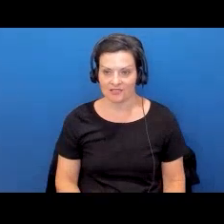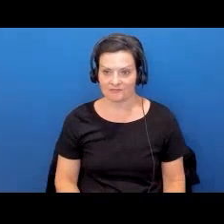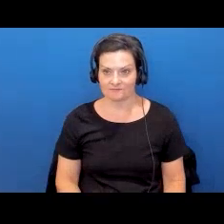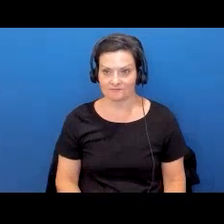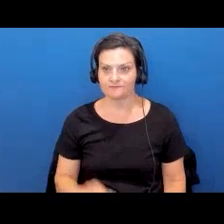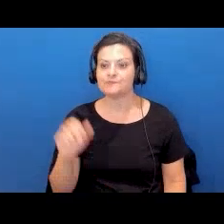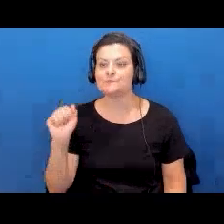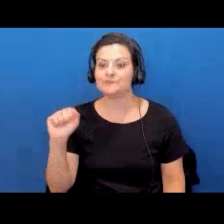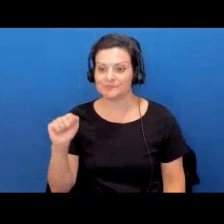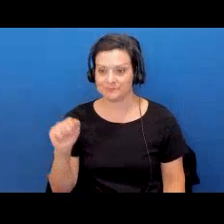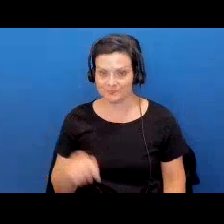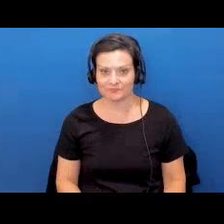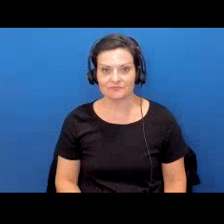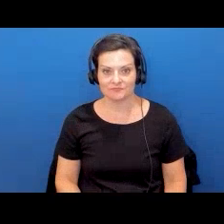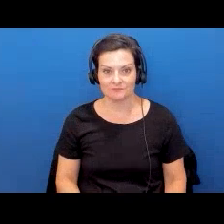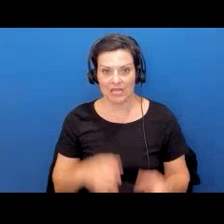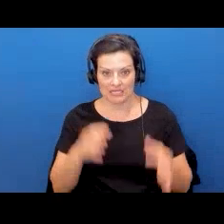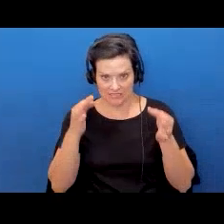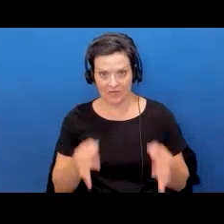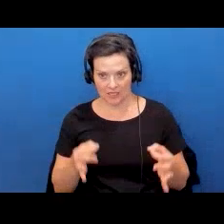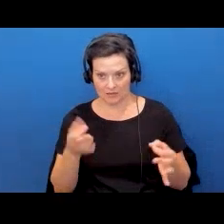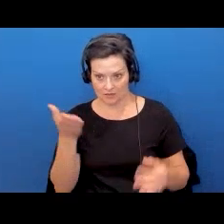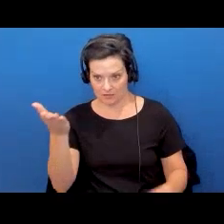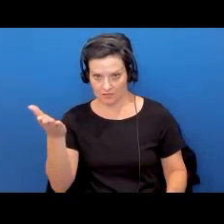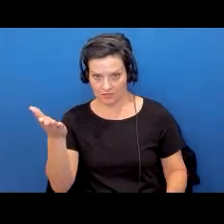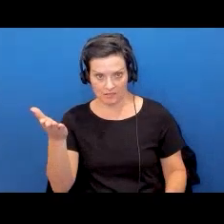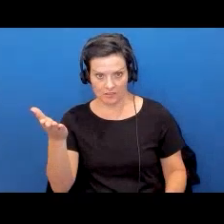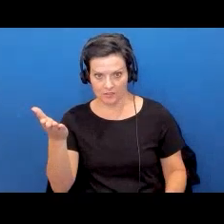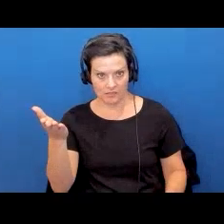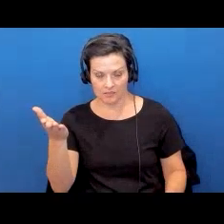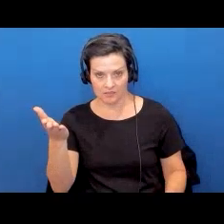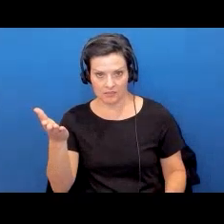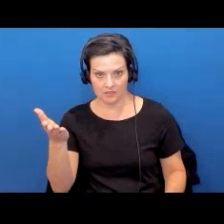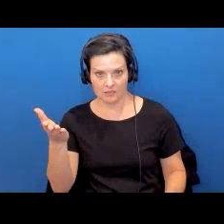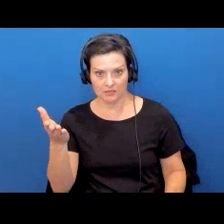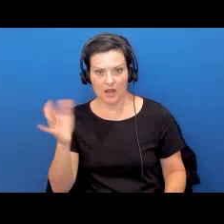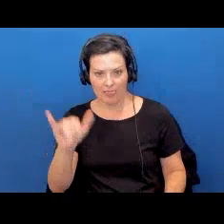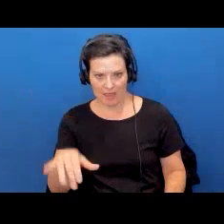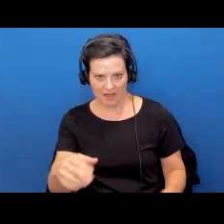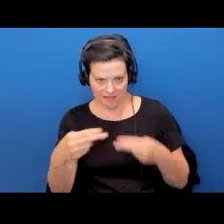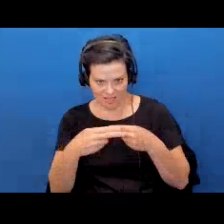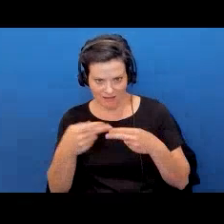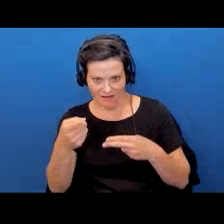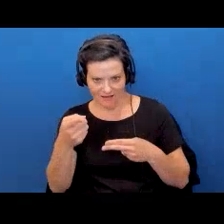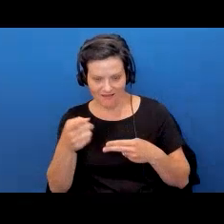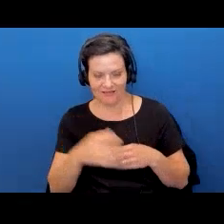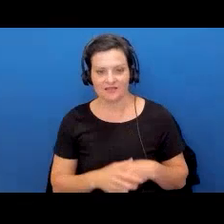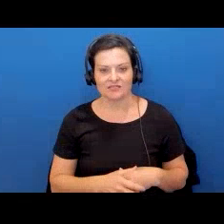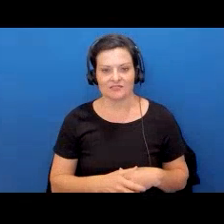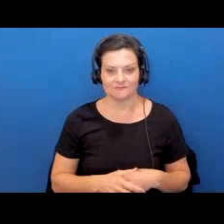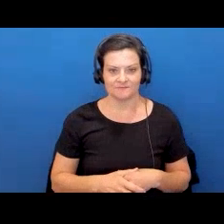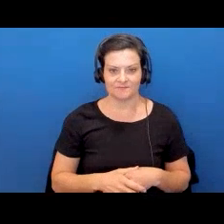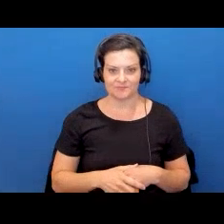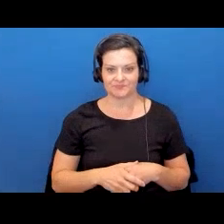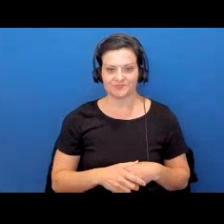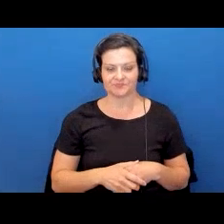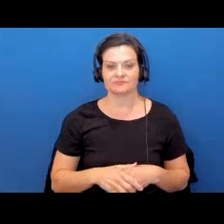Yes, definitely. Is that there's us, this one? Okay, yeah. And this is